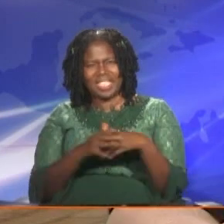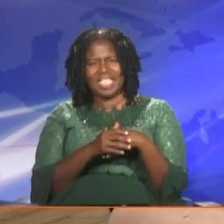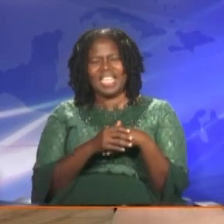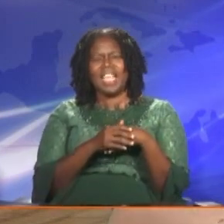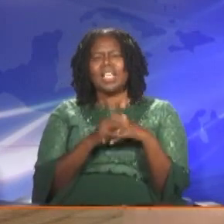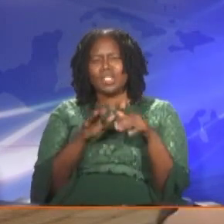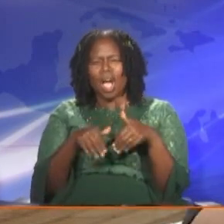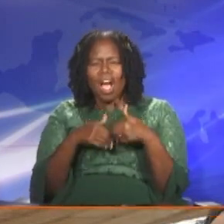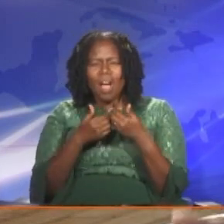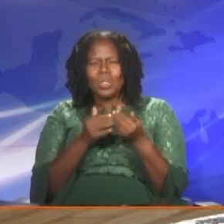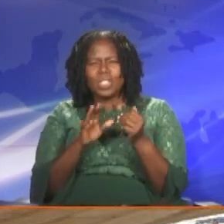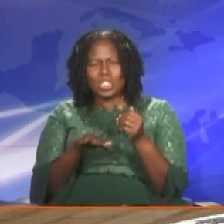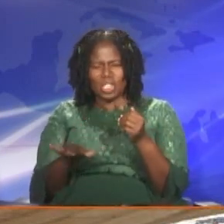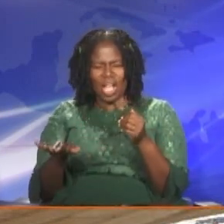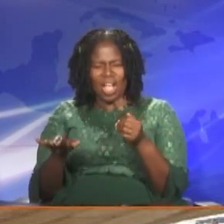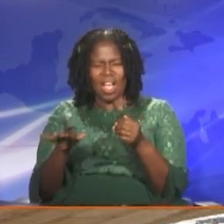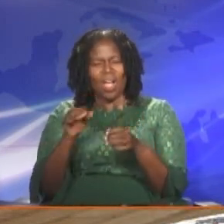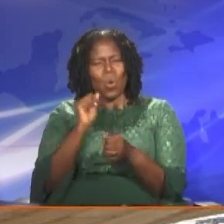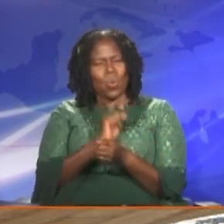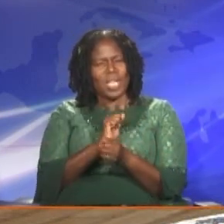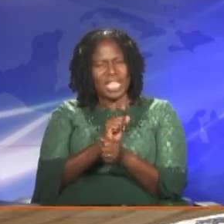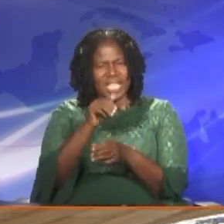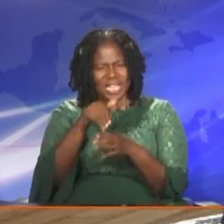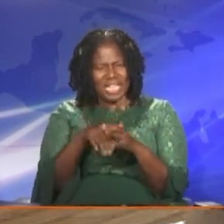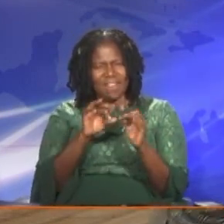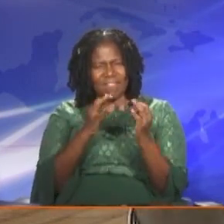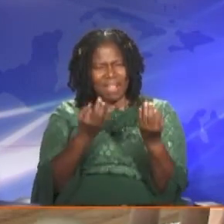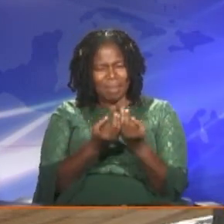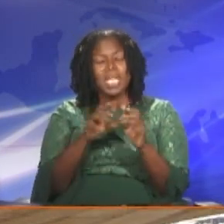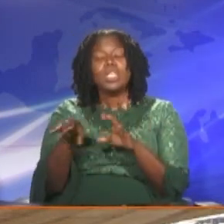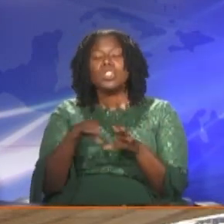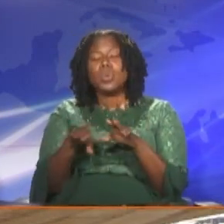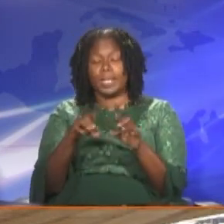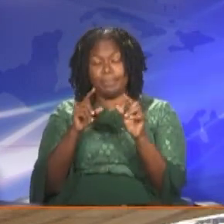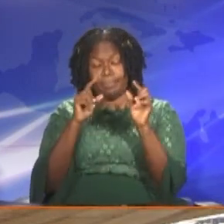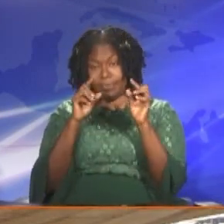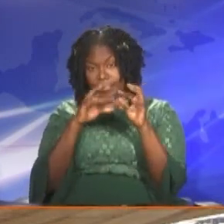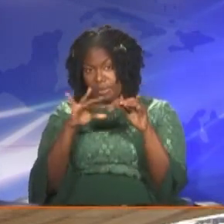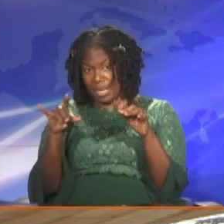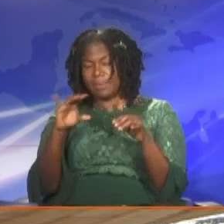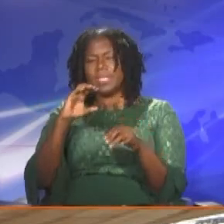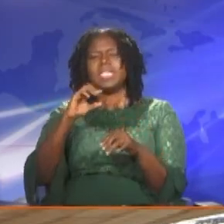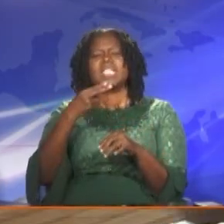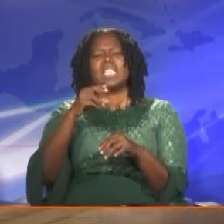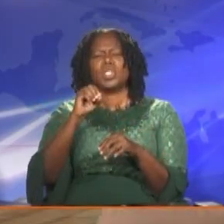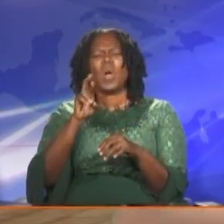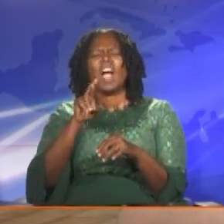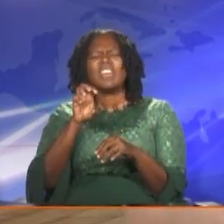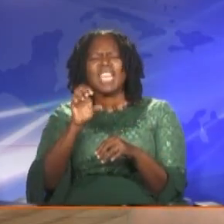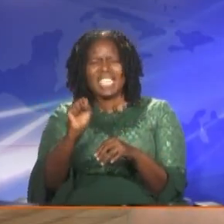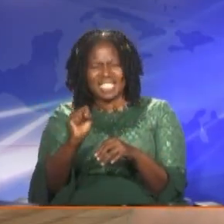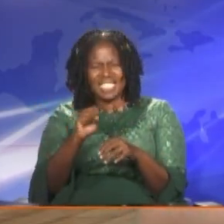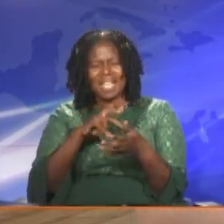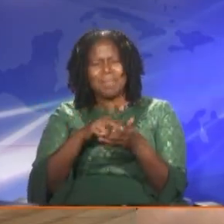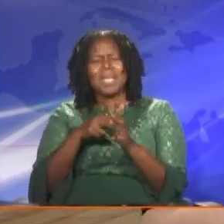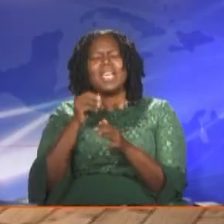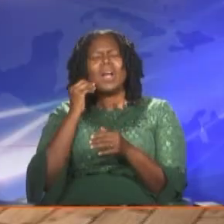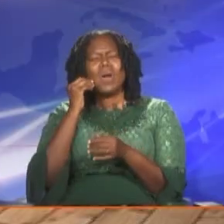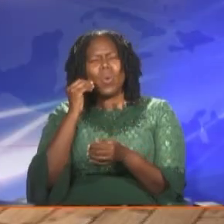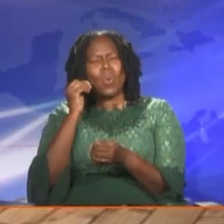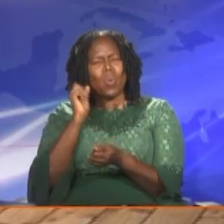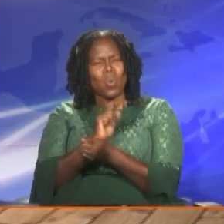family business, and how is that defined? So chores and then a child working in a family business. Mr. Mohammed.